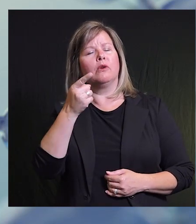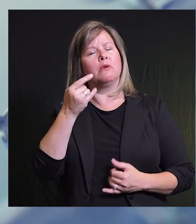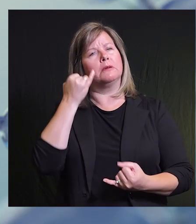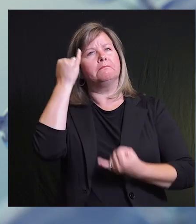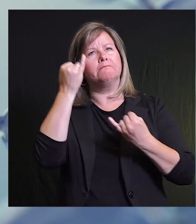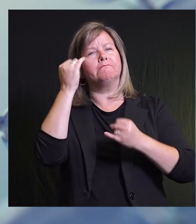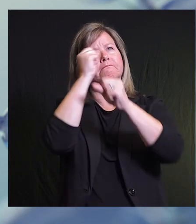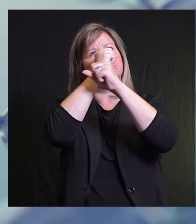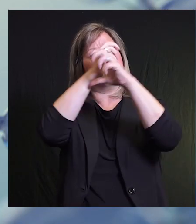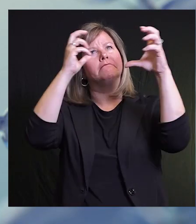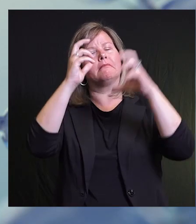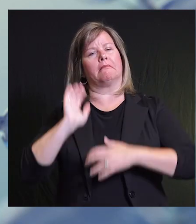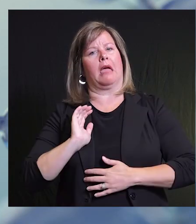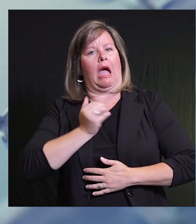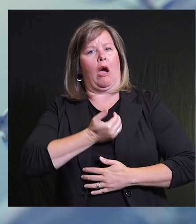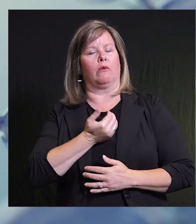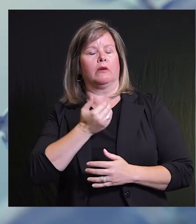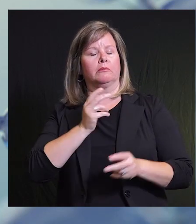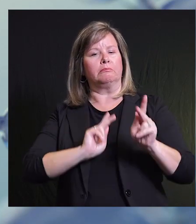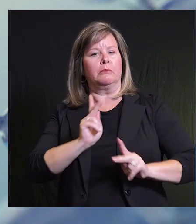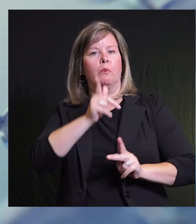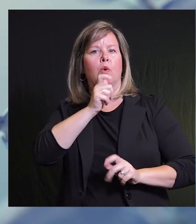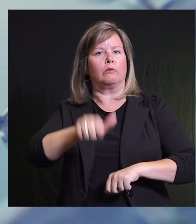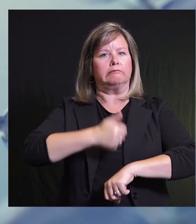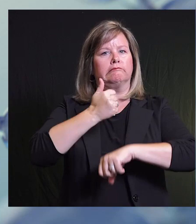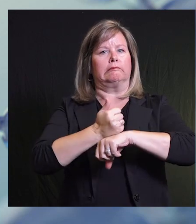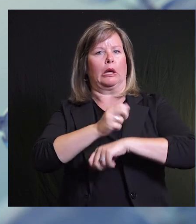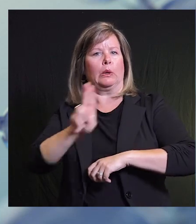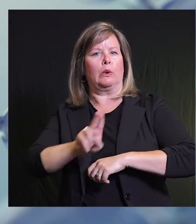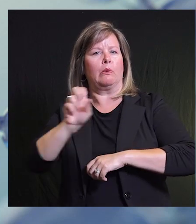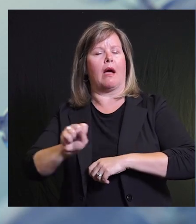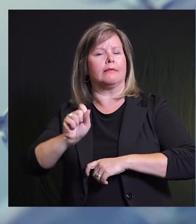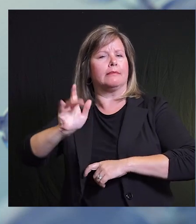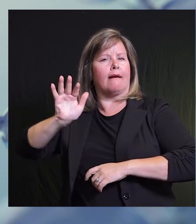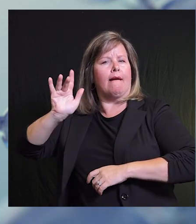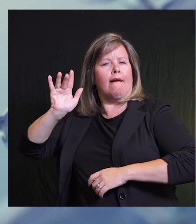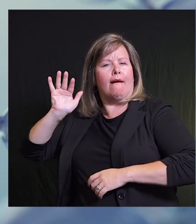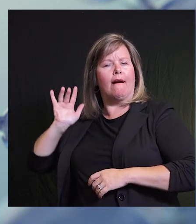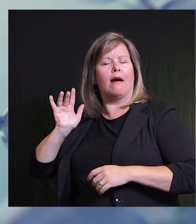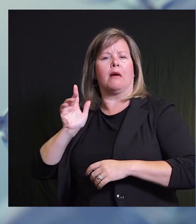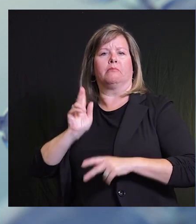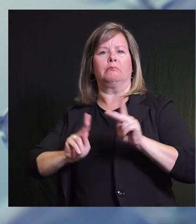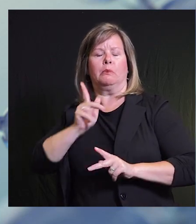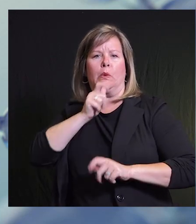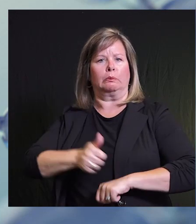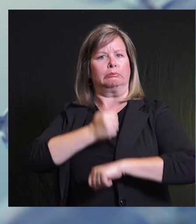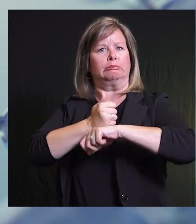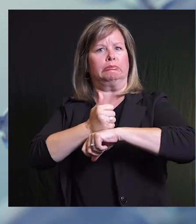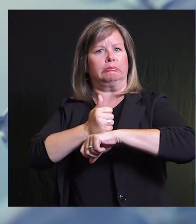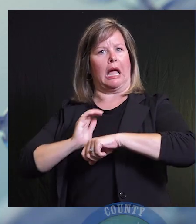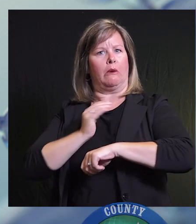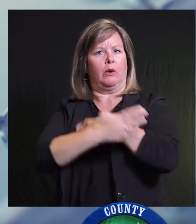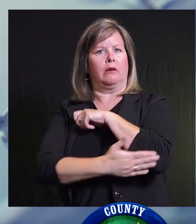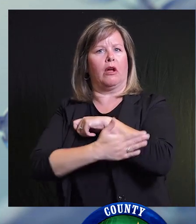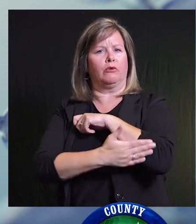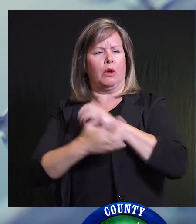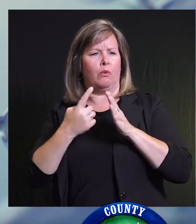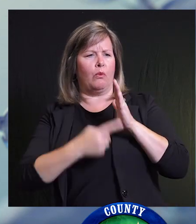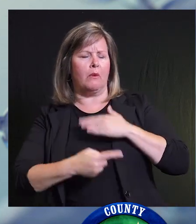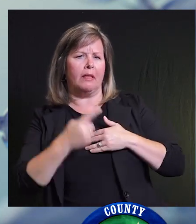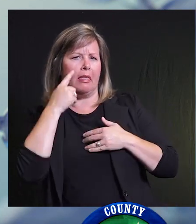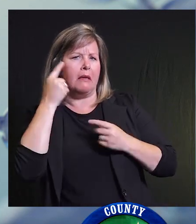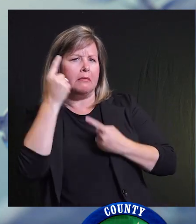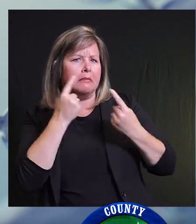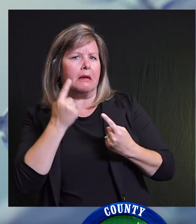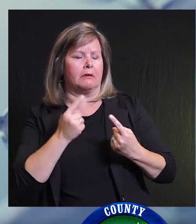So what would our founding fathers have thought about masks, isolation, and quarantine? Today is June 30th. I'm Dr. Adam London, Director